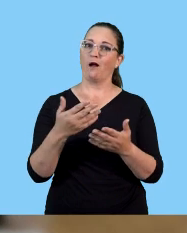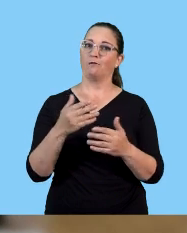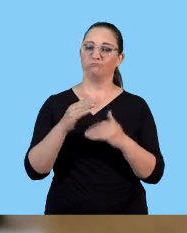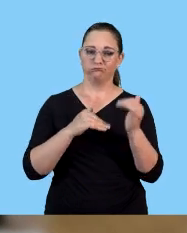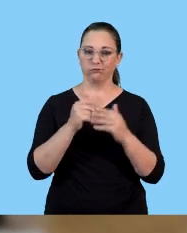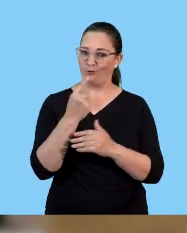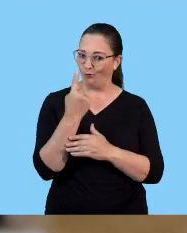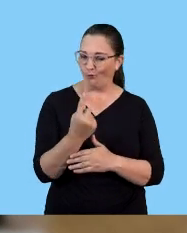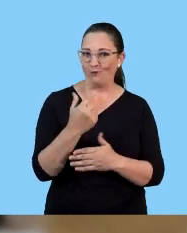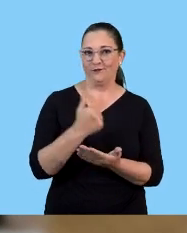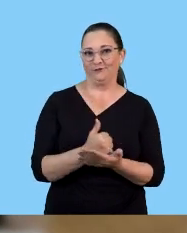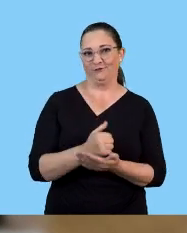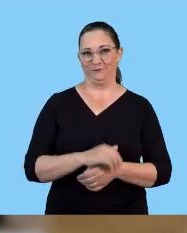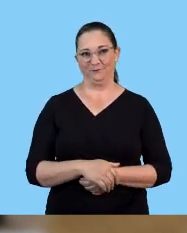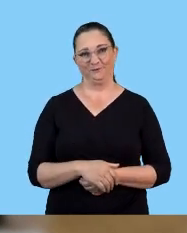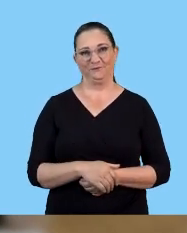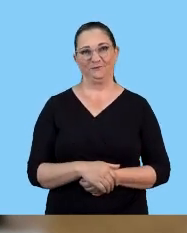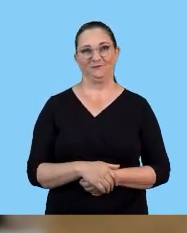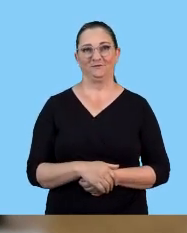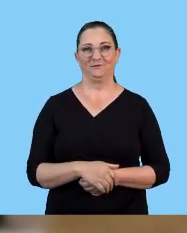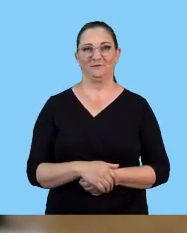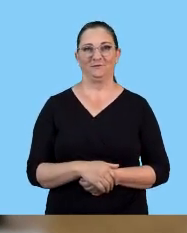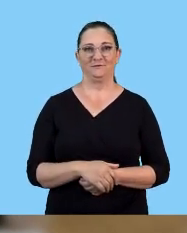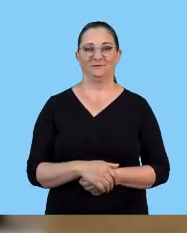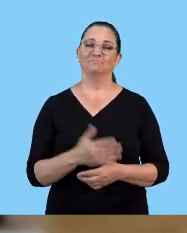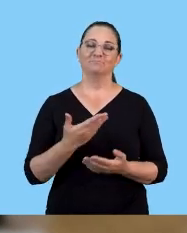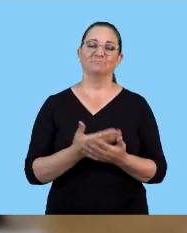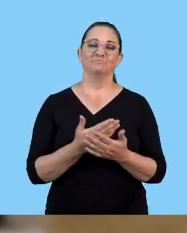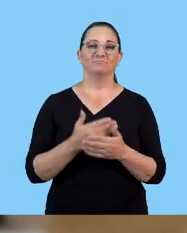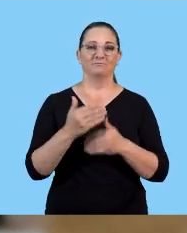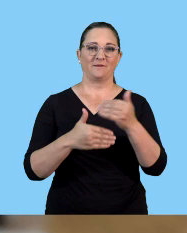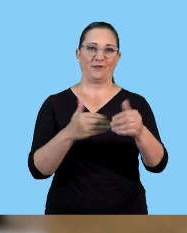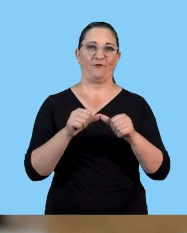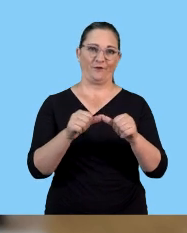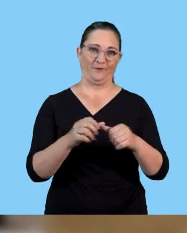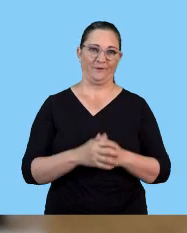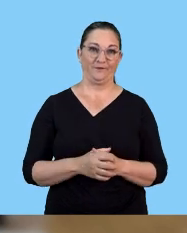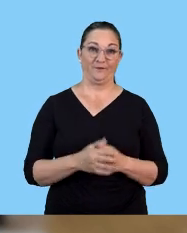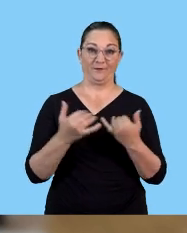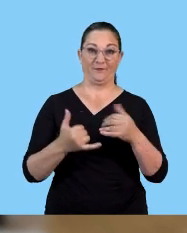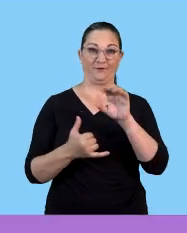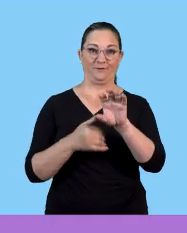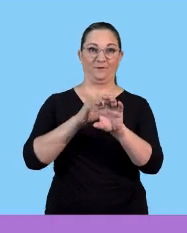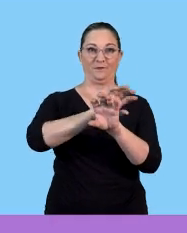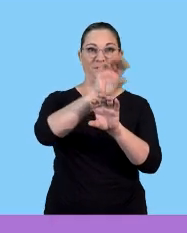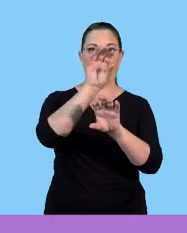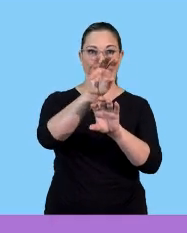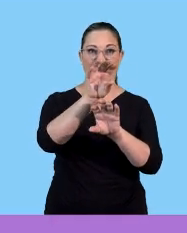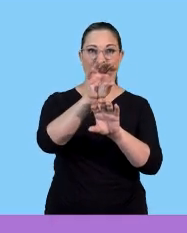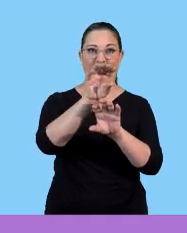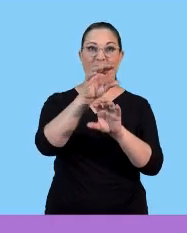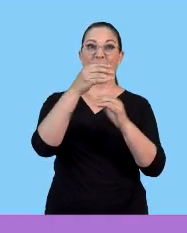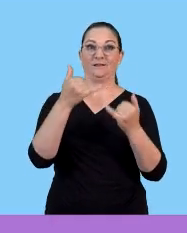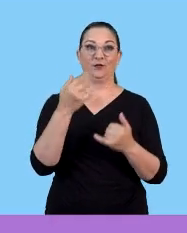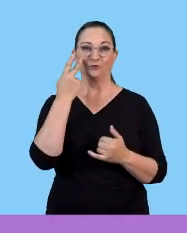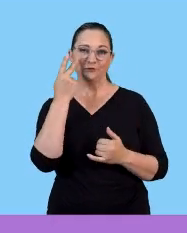build one office chair. Okay, great stuff. All right, so then we can go to that one. Now, working